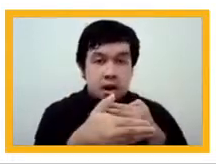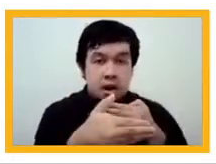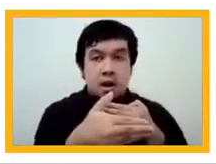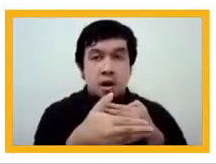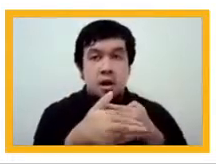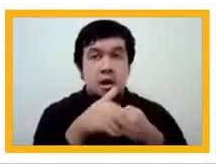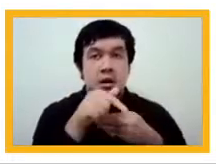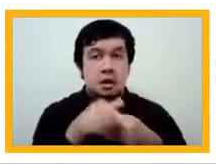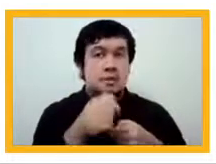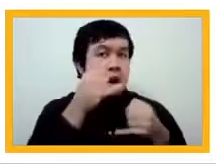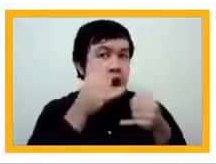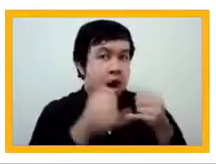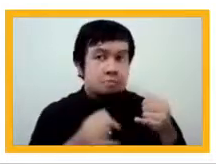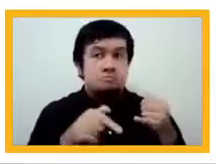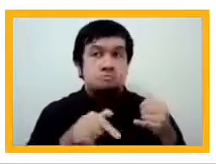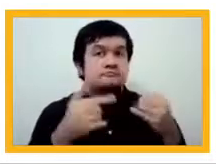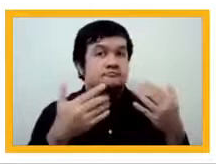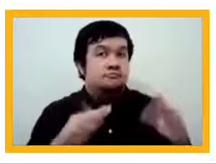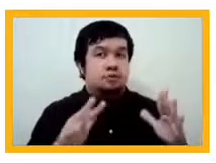each panelist.